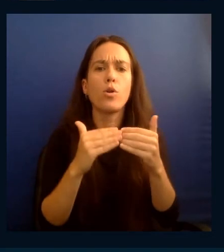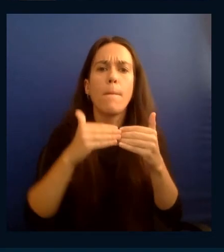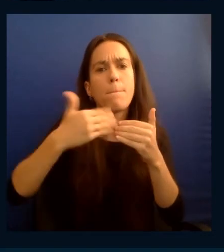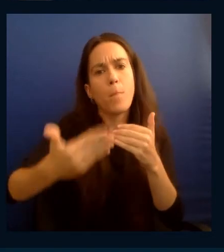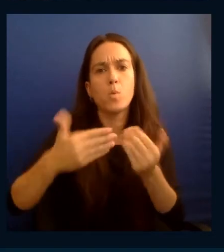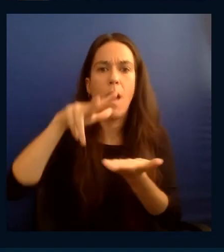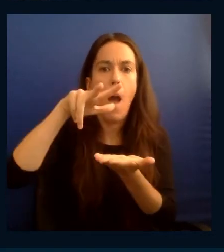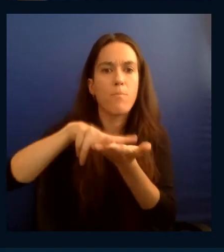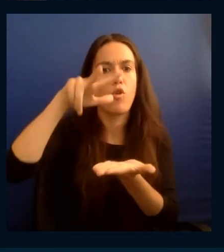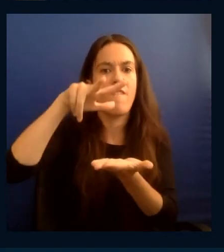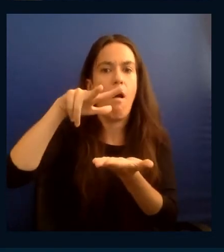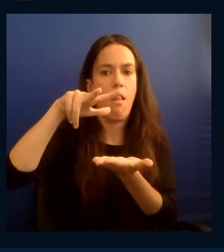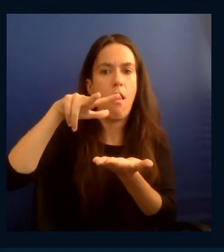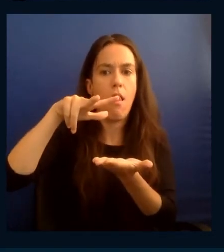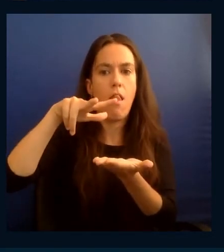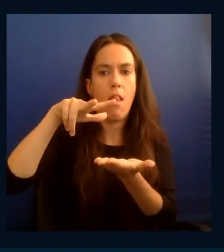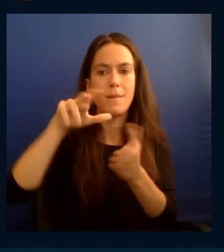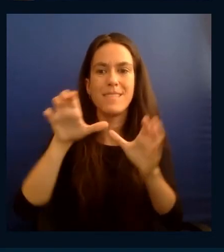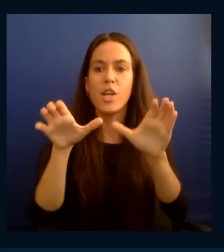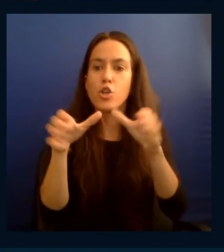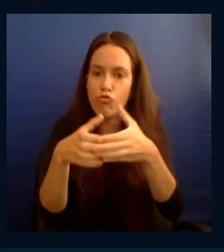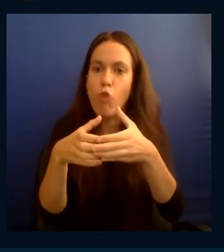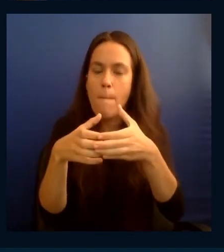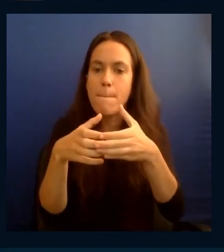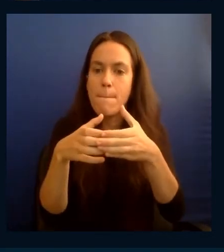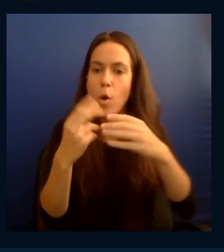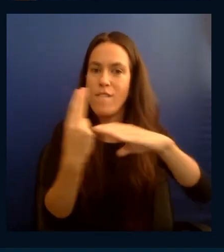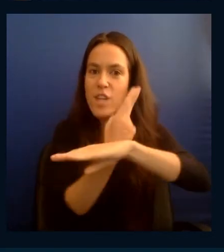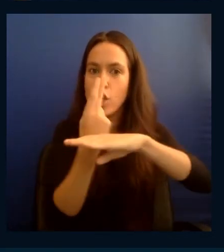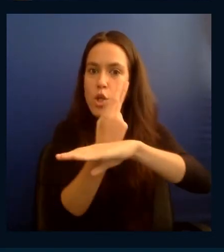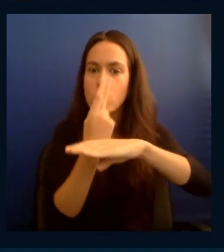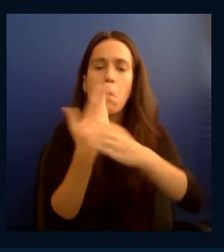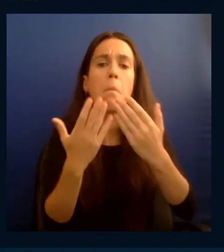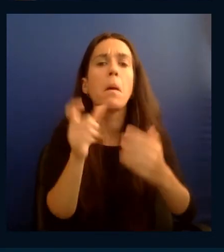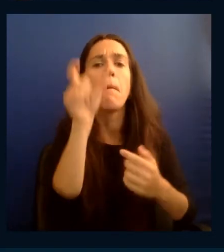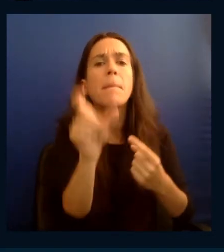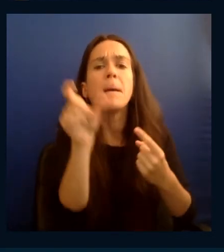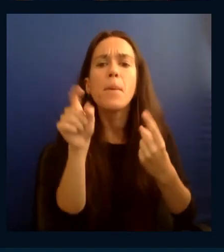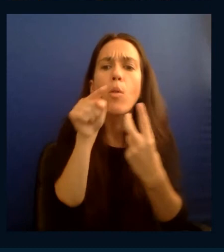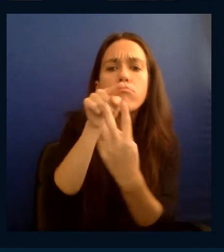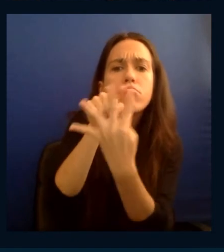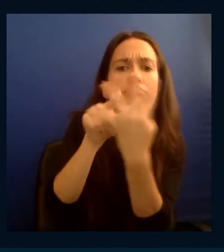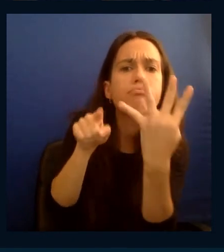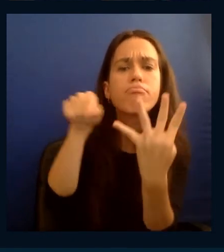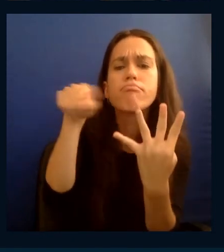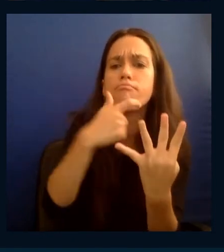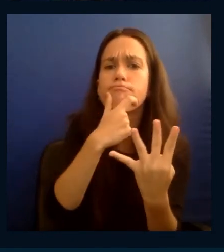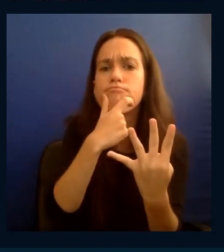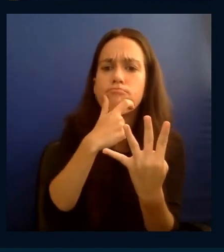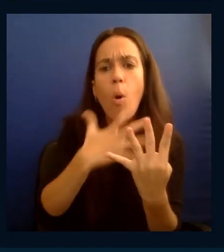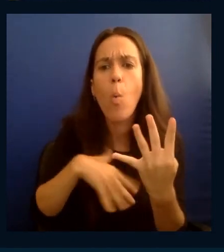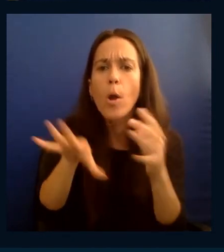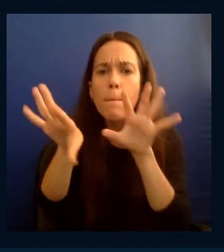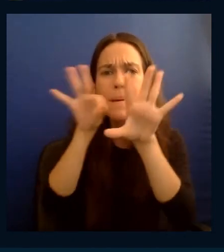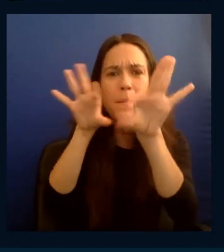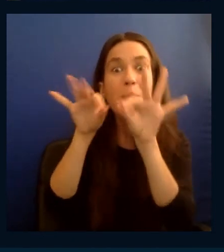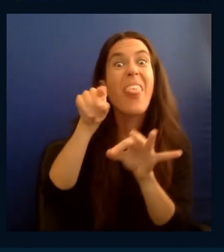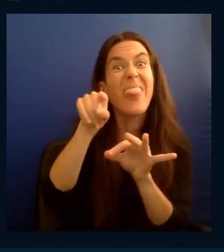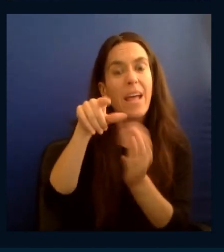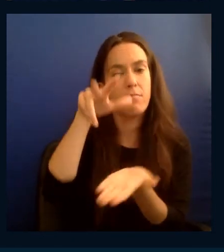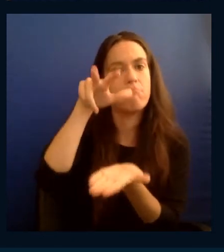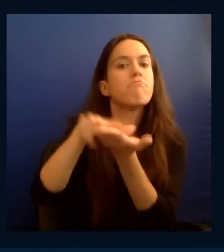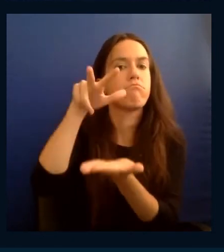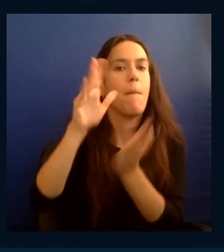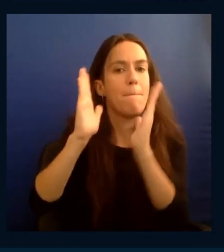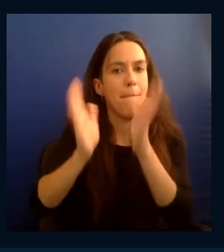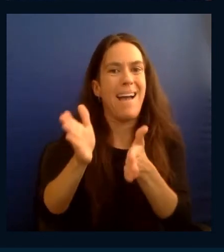this could be a group of users or, whomever, or a group of people. Now, I'm going to make it myself. Now, traditionally, I would make it